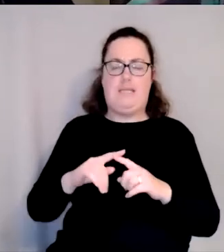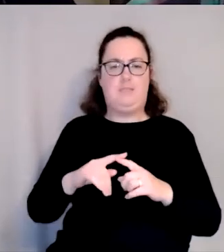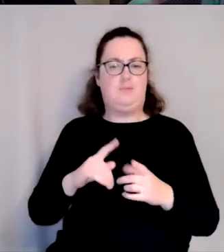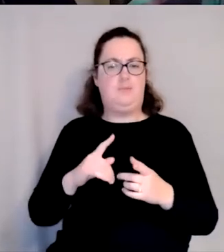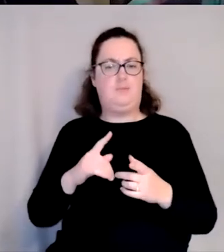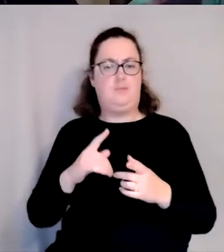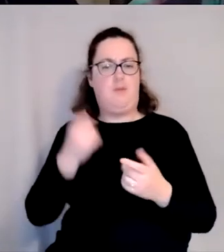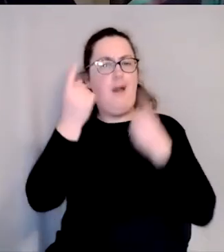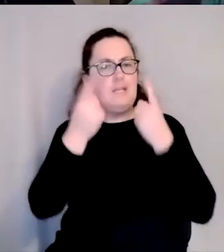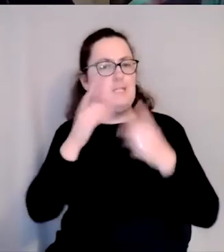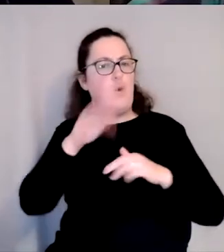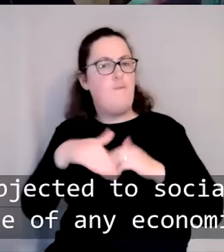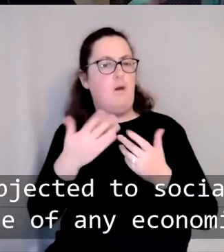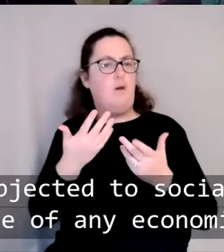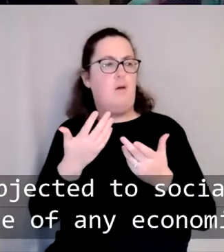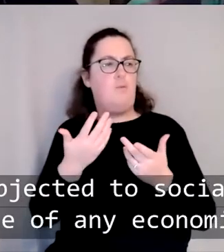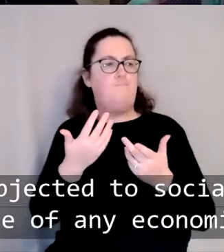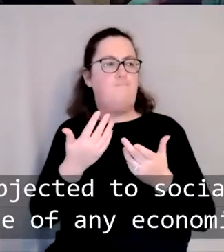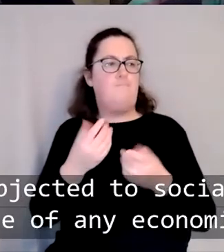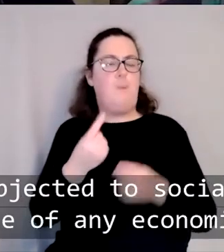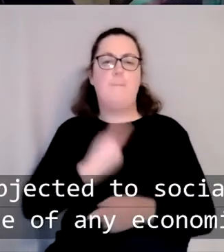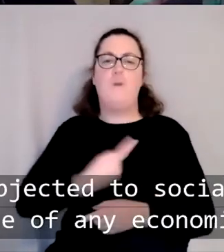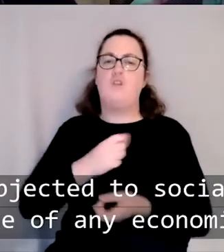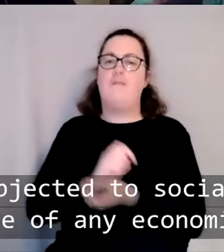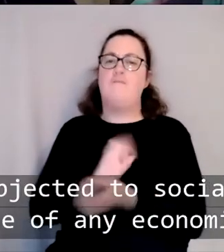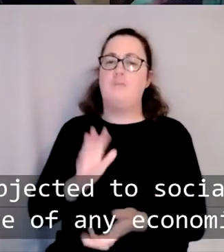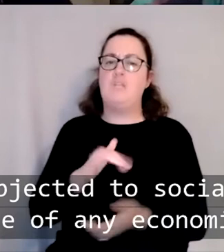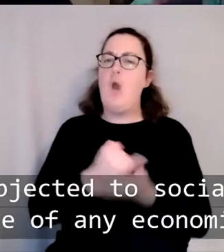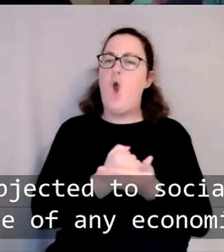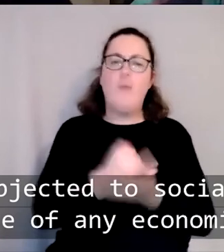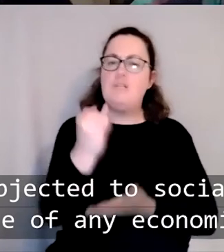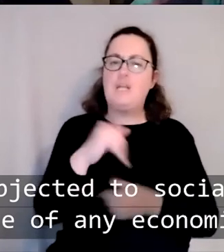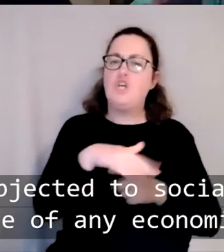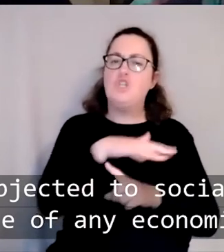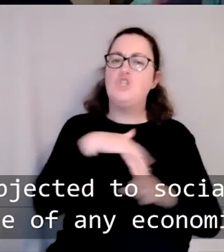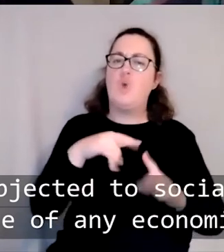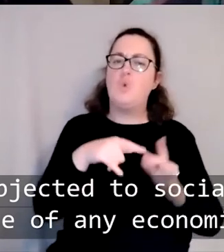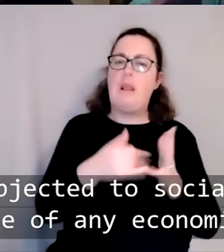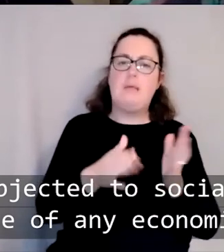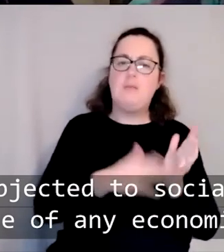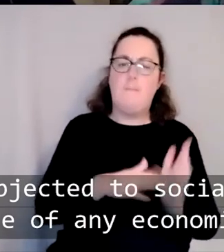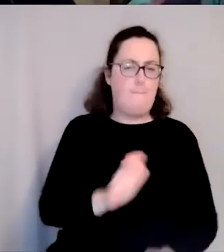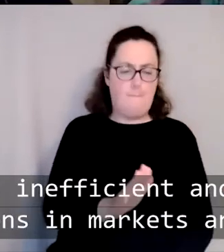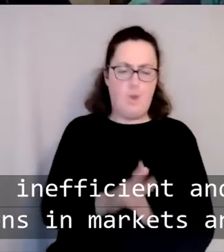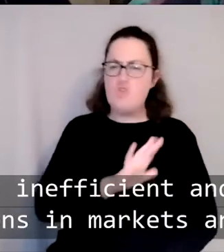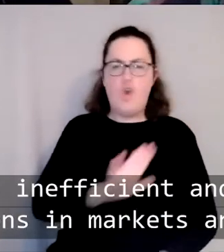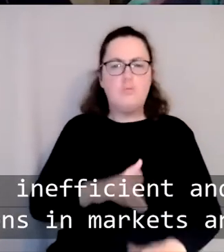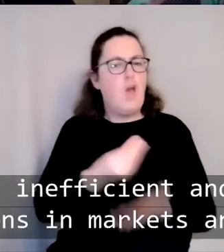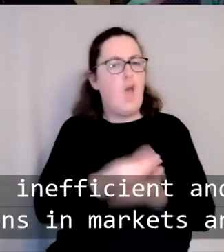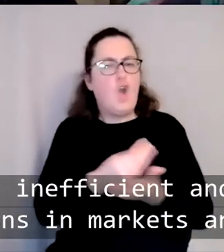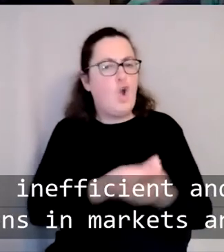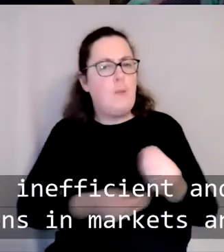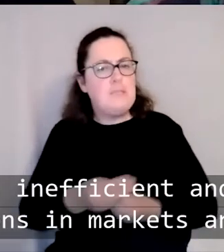freedom. And she objected to socialism, not because of an economist reason that